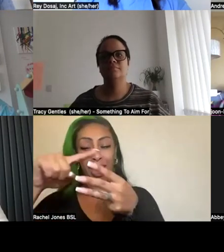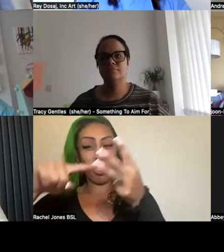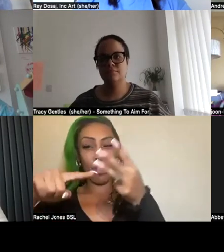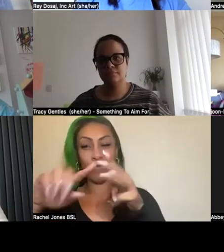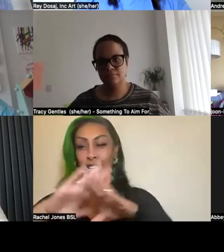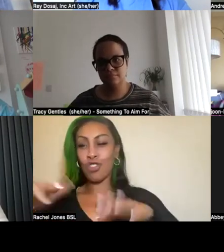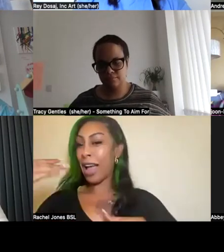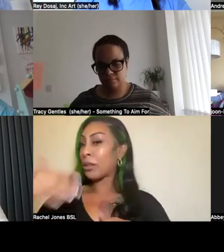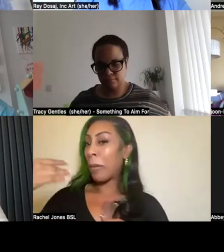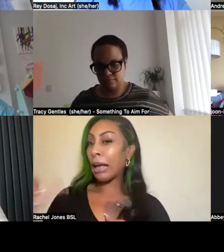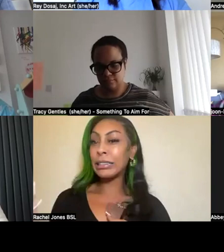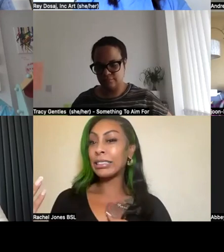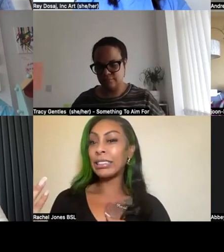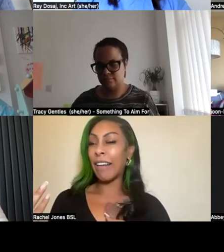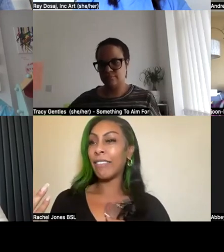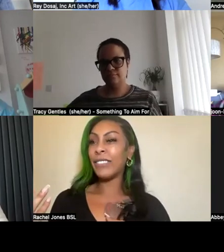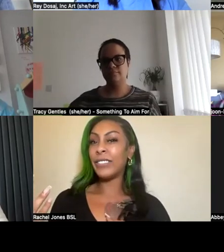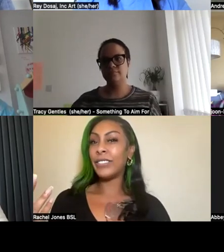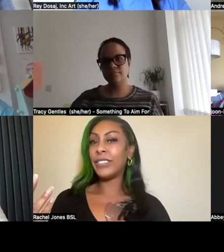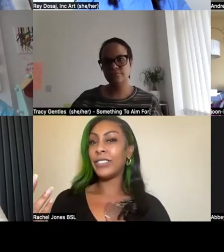do that less well.